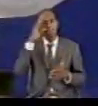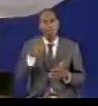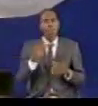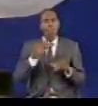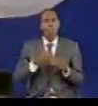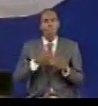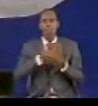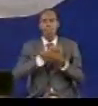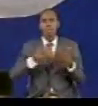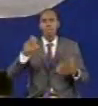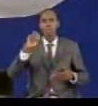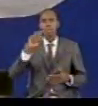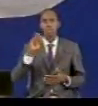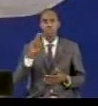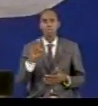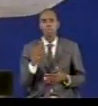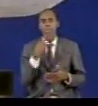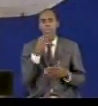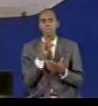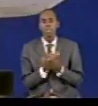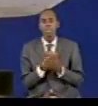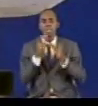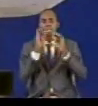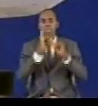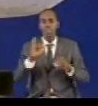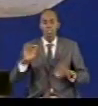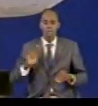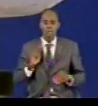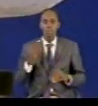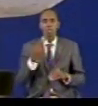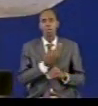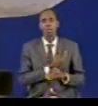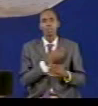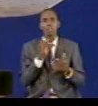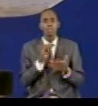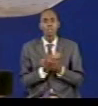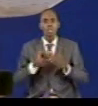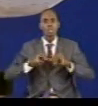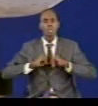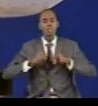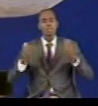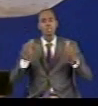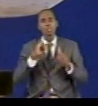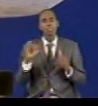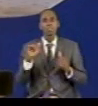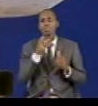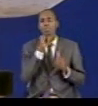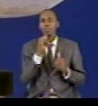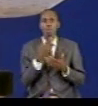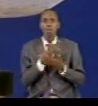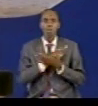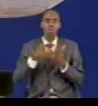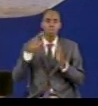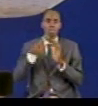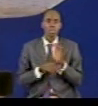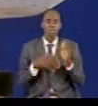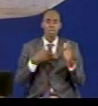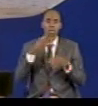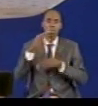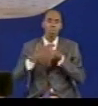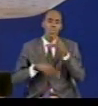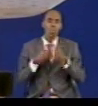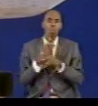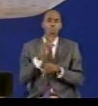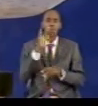12, it says, teaching us that denying ungodliness and worldly lusts,